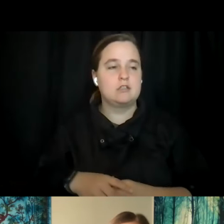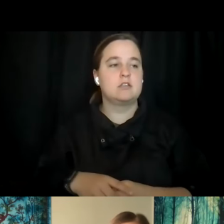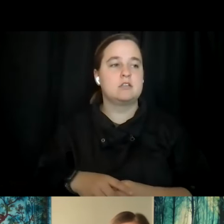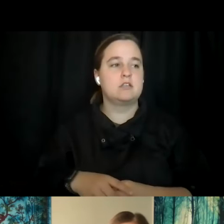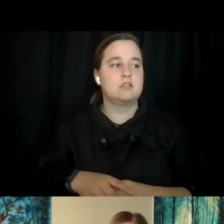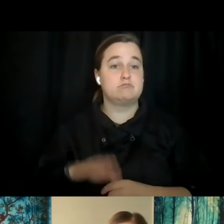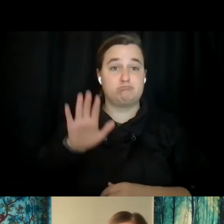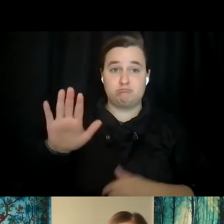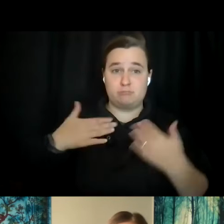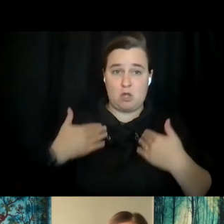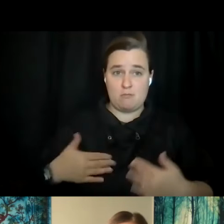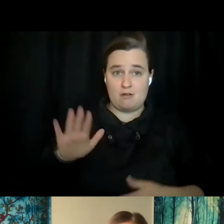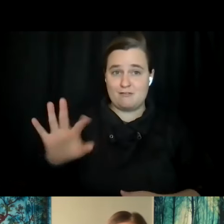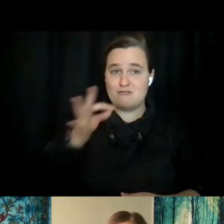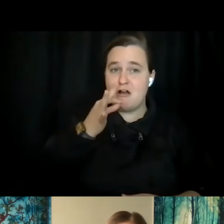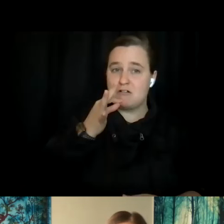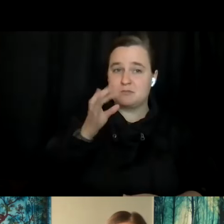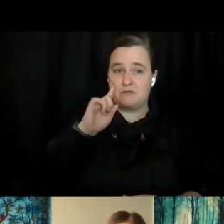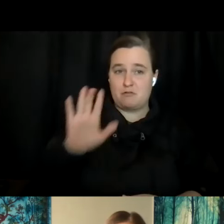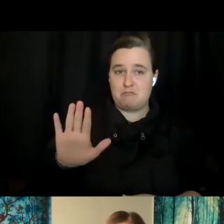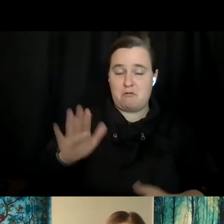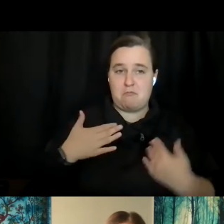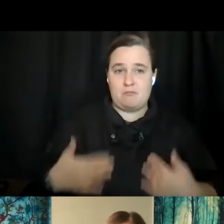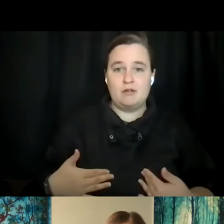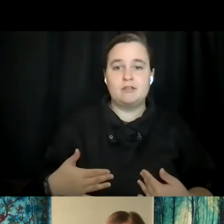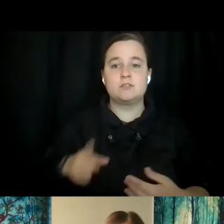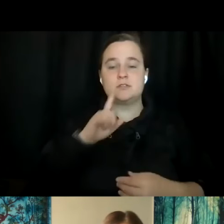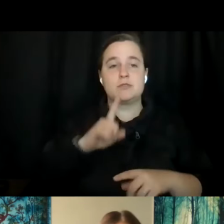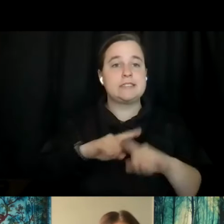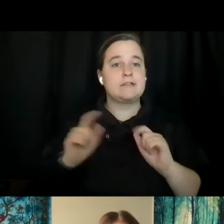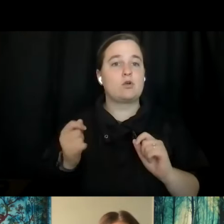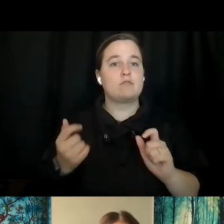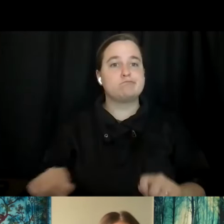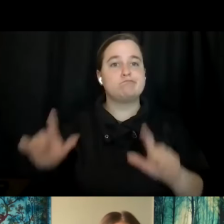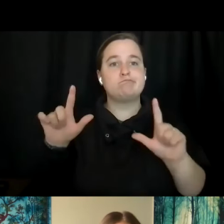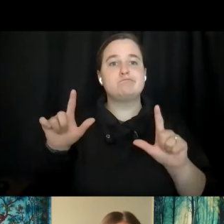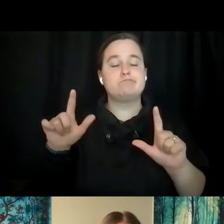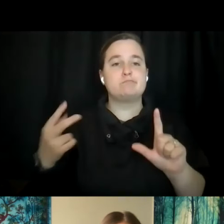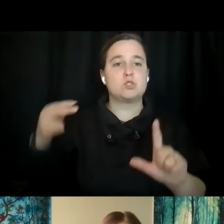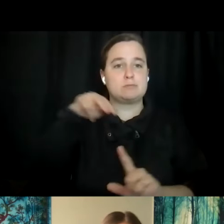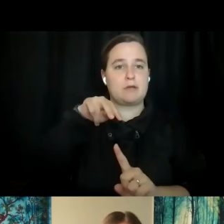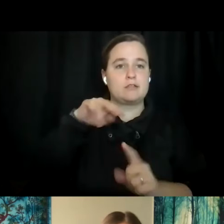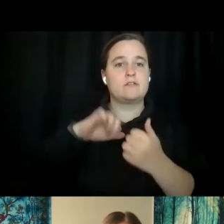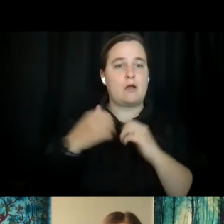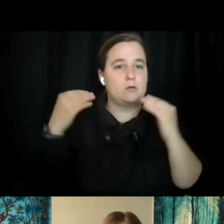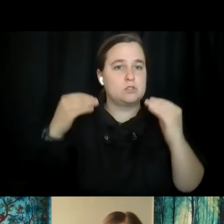their body, they're the expert in their bodies. So really having a different lens in terms of how yoga is taught.